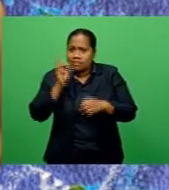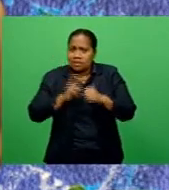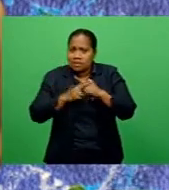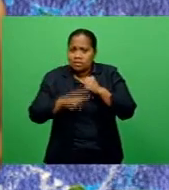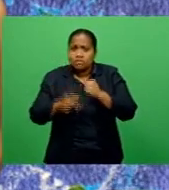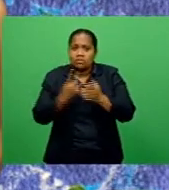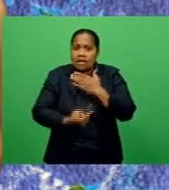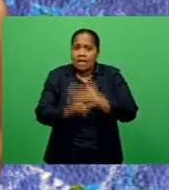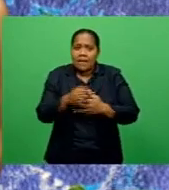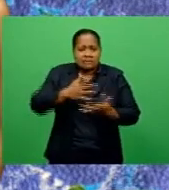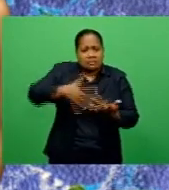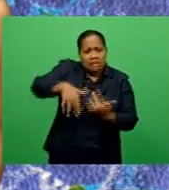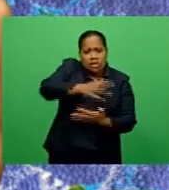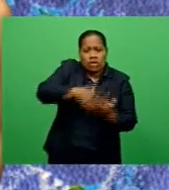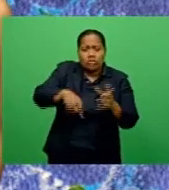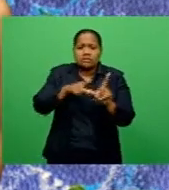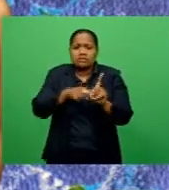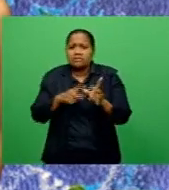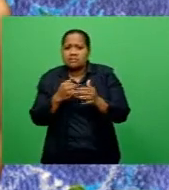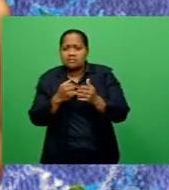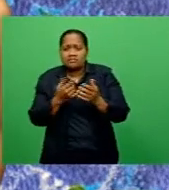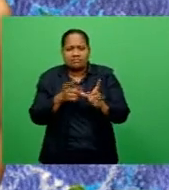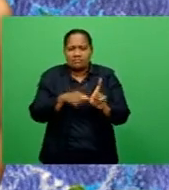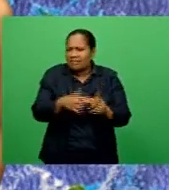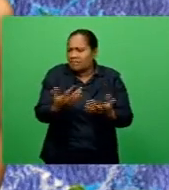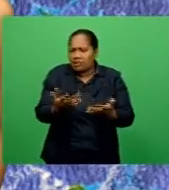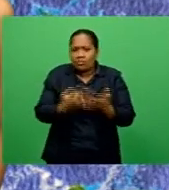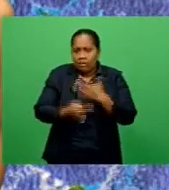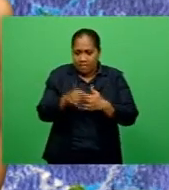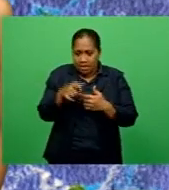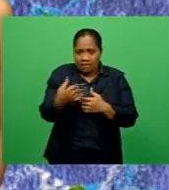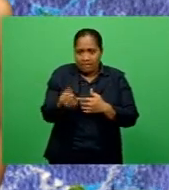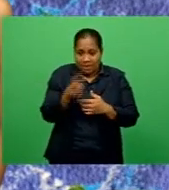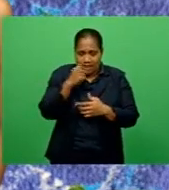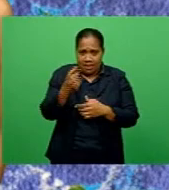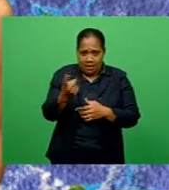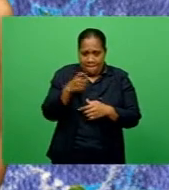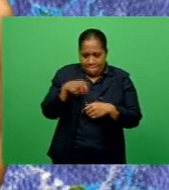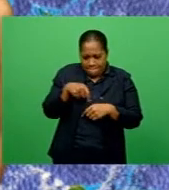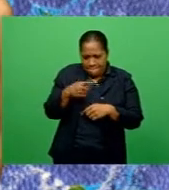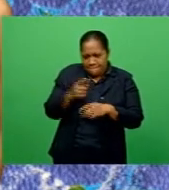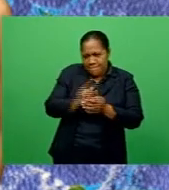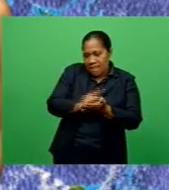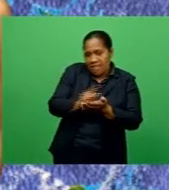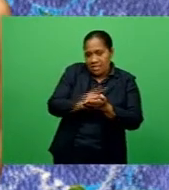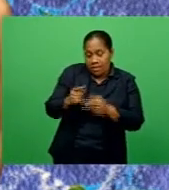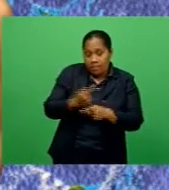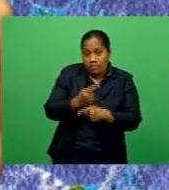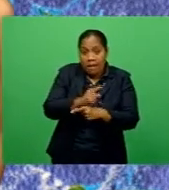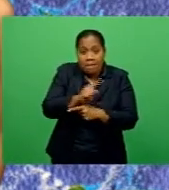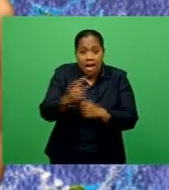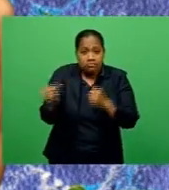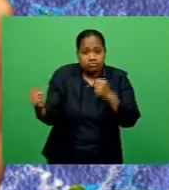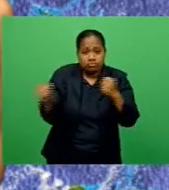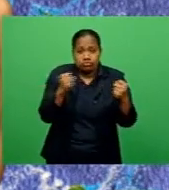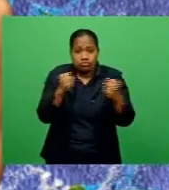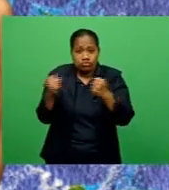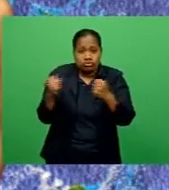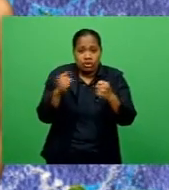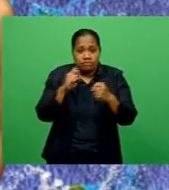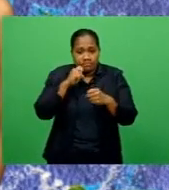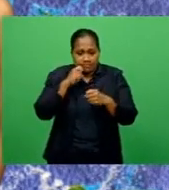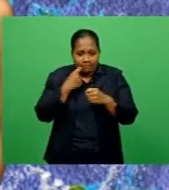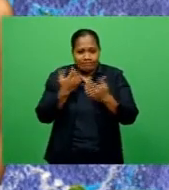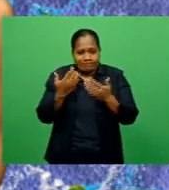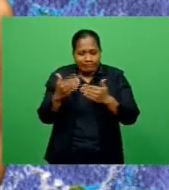Cyclone Yasa is off to the east and building. The Fiji Met says it could come this way later in the week, but the storm is expected to remain stationary